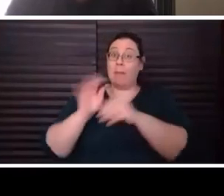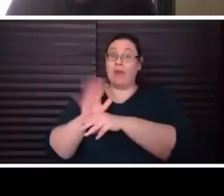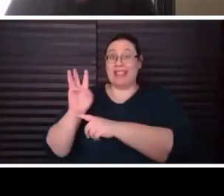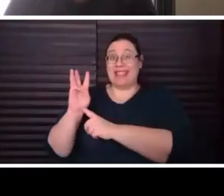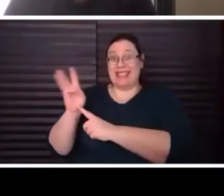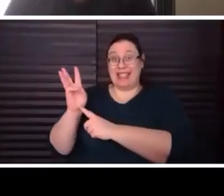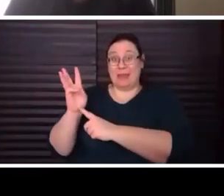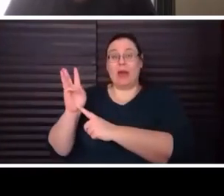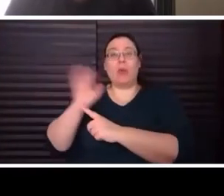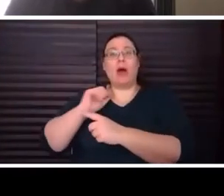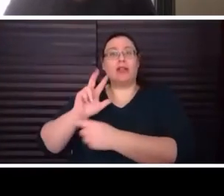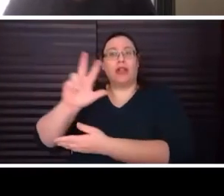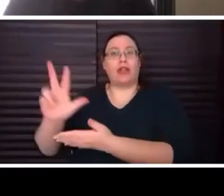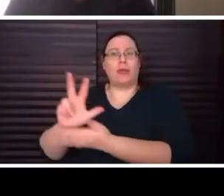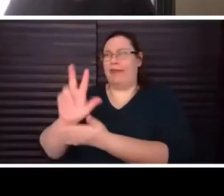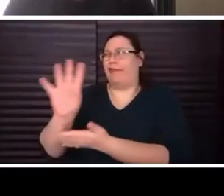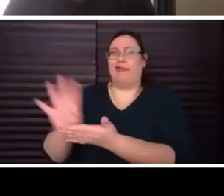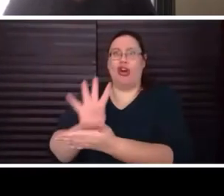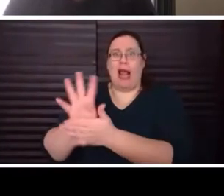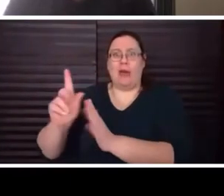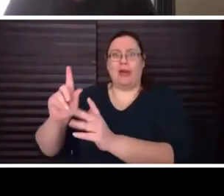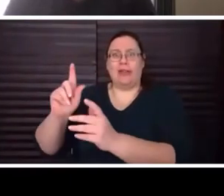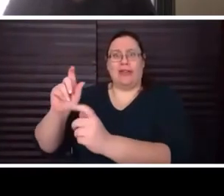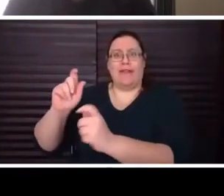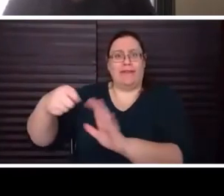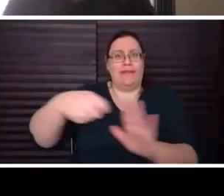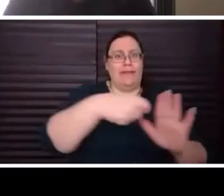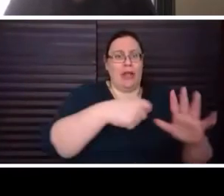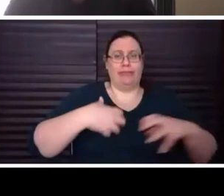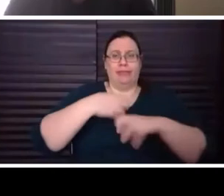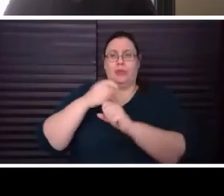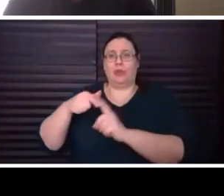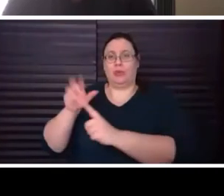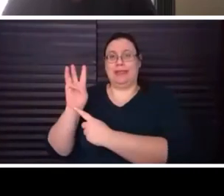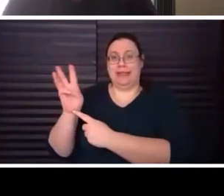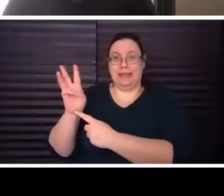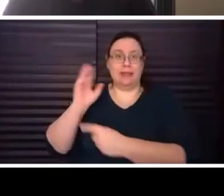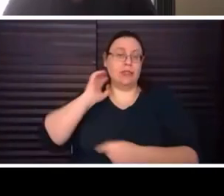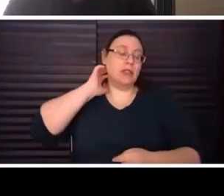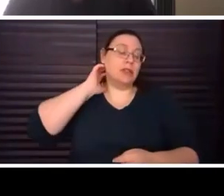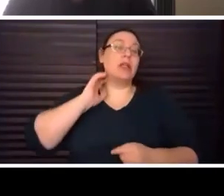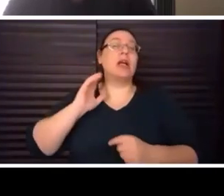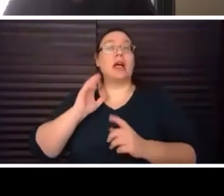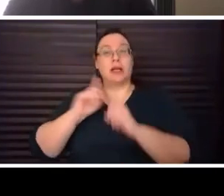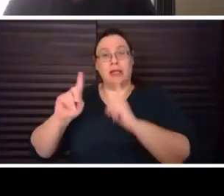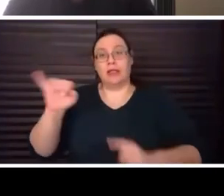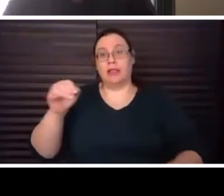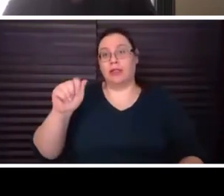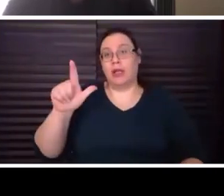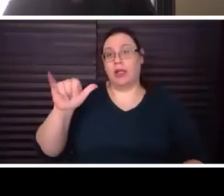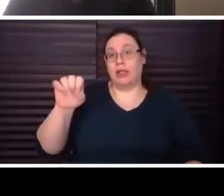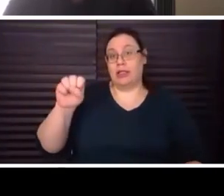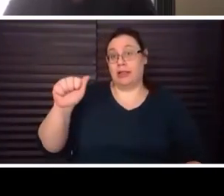from 3 hours, 4 hours of footage. But I interviewed Jaleesa